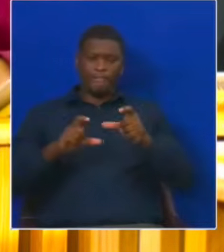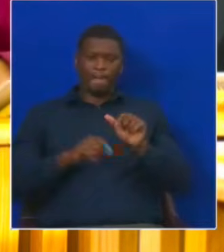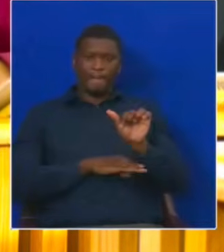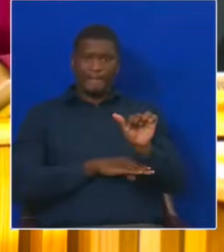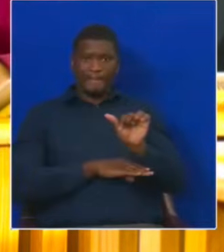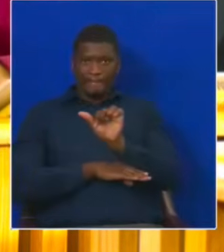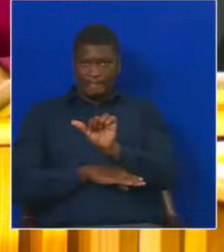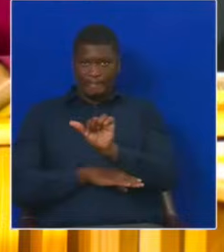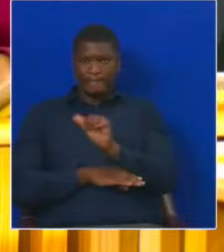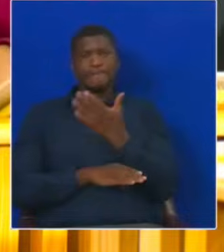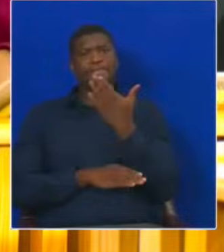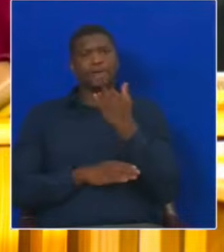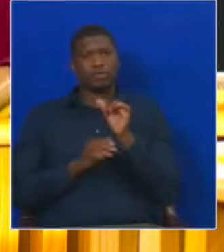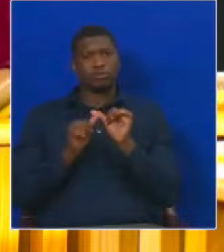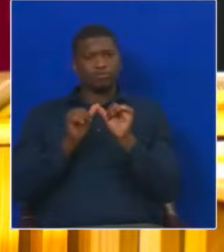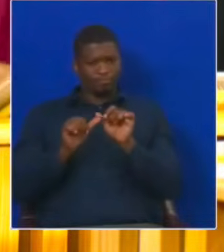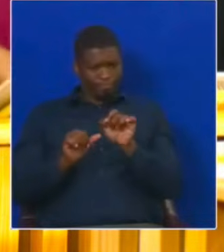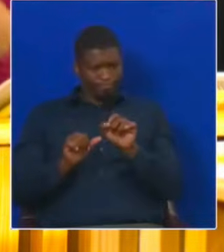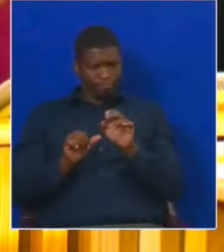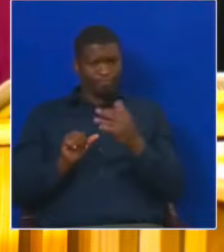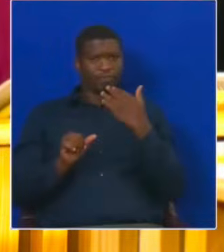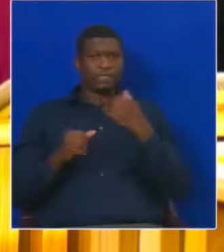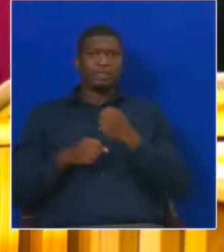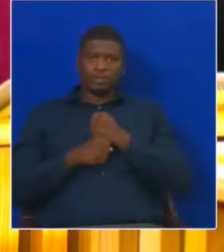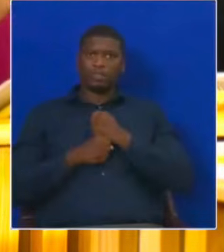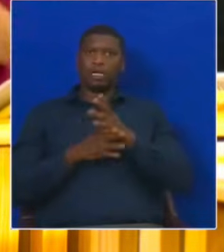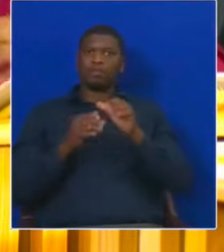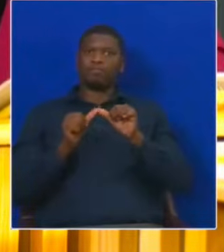proceed from paragraph 66.